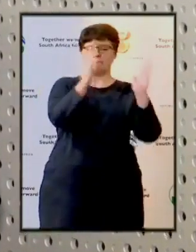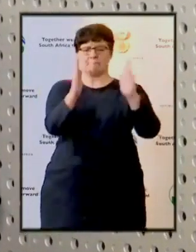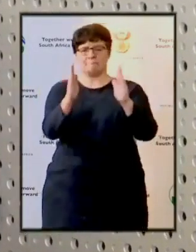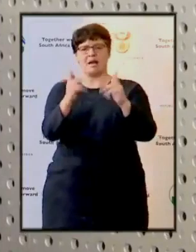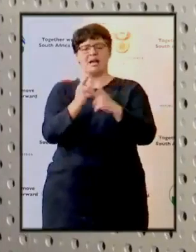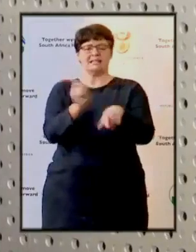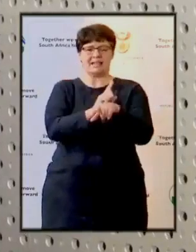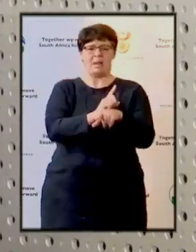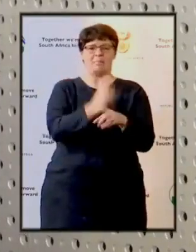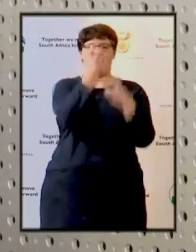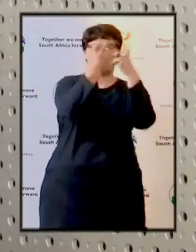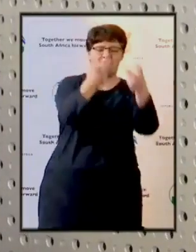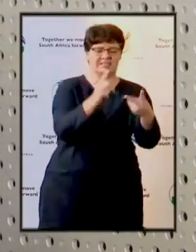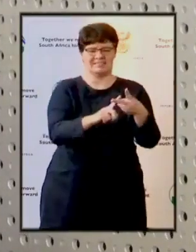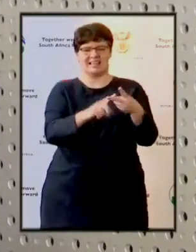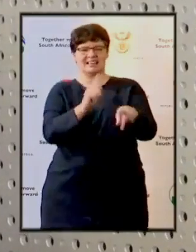but not